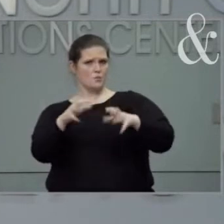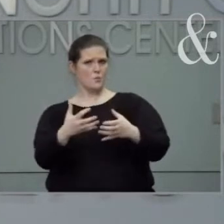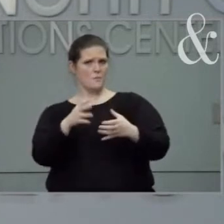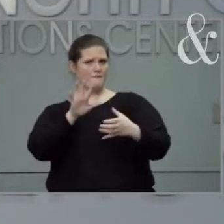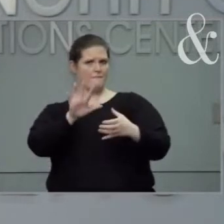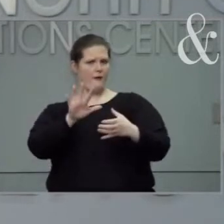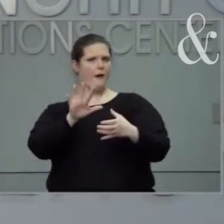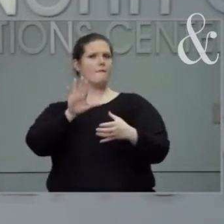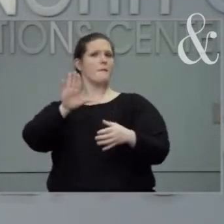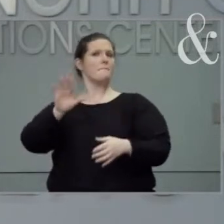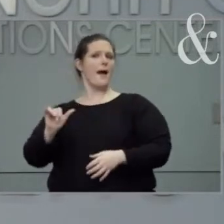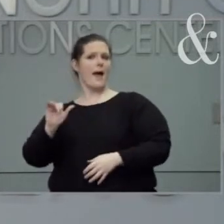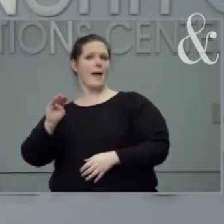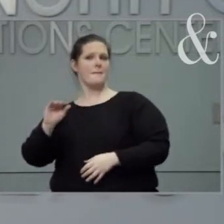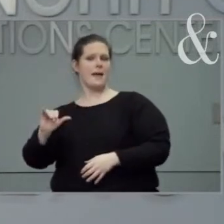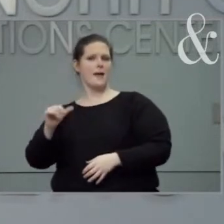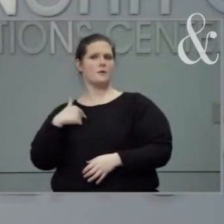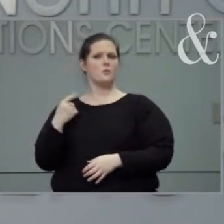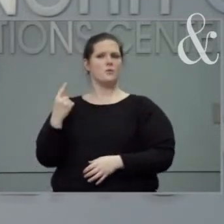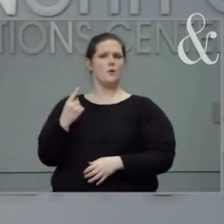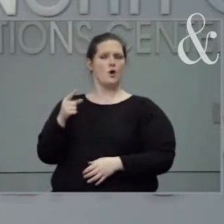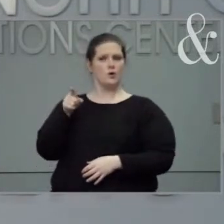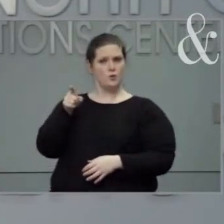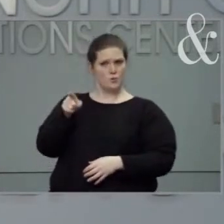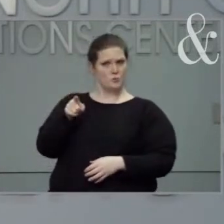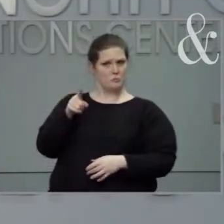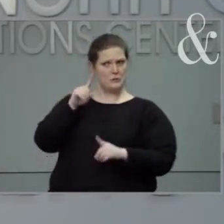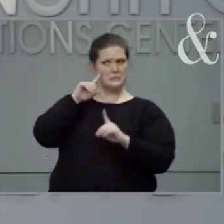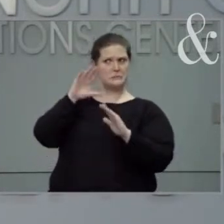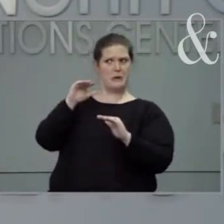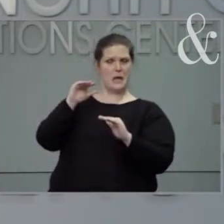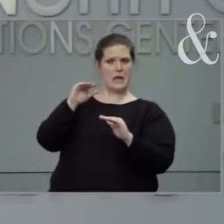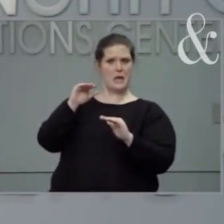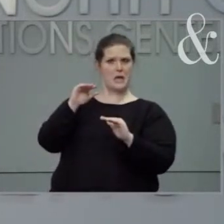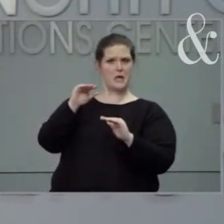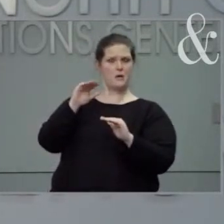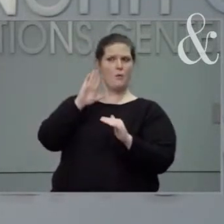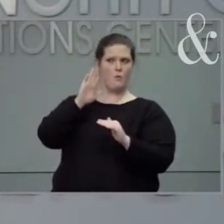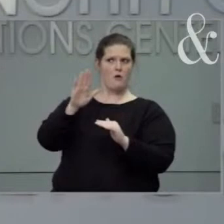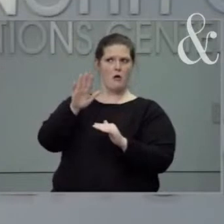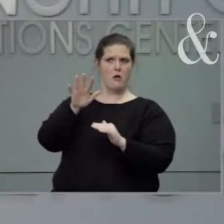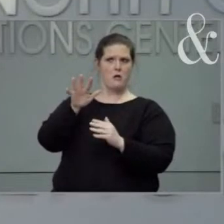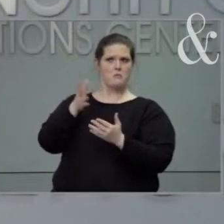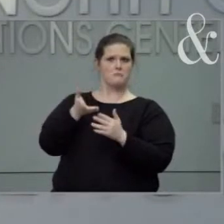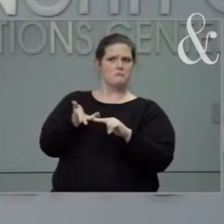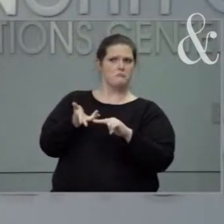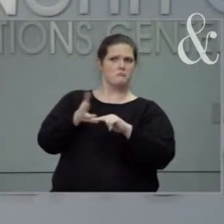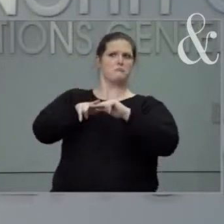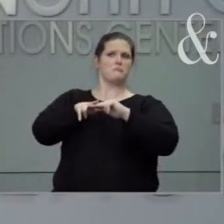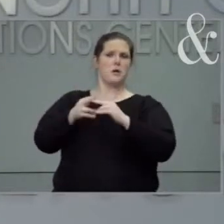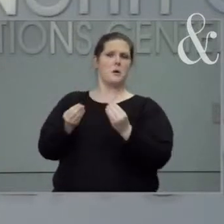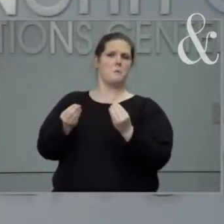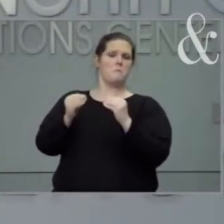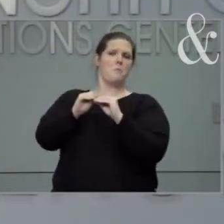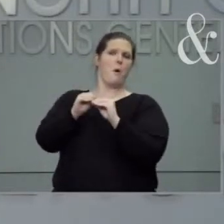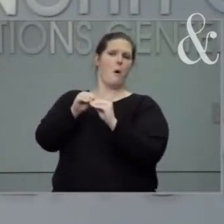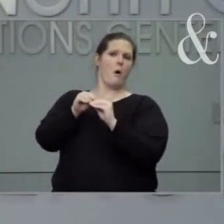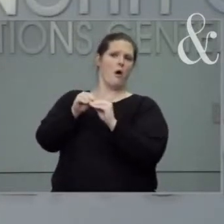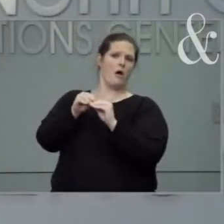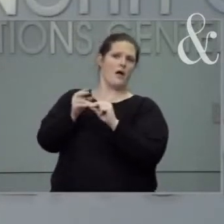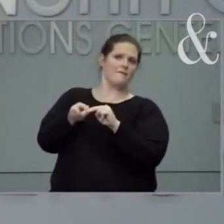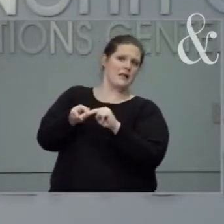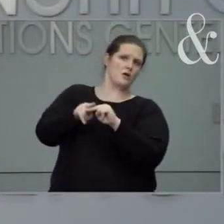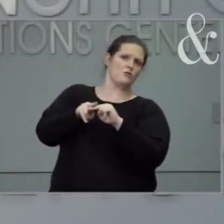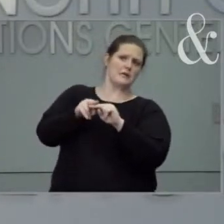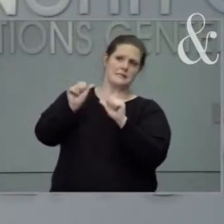a supply increase that will allow us to move into vaccinations for Group 5 earlier than that